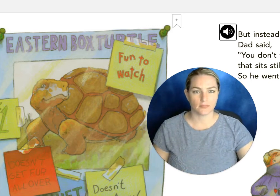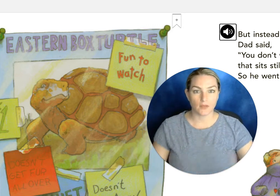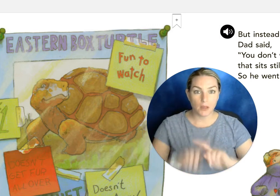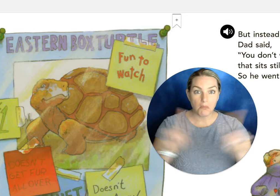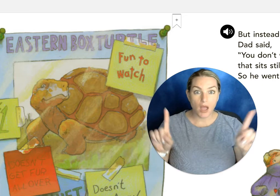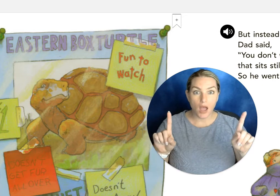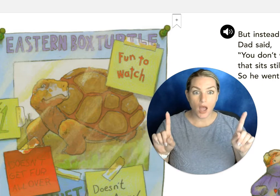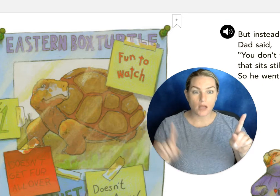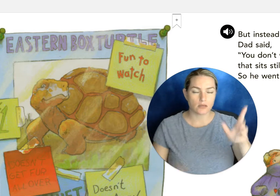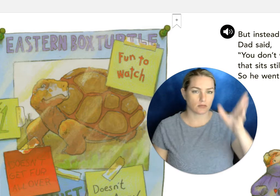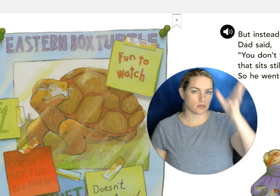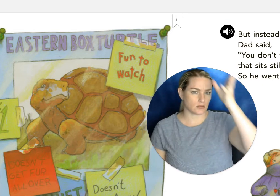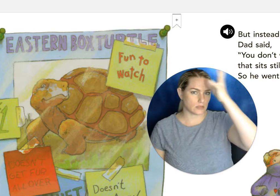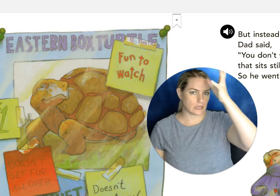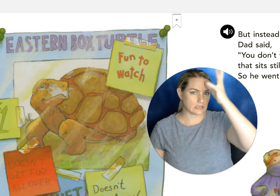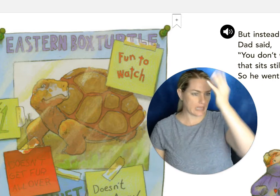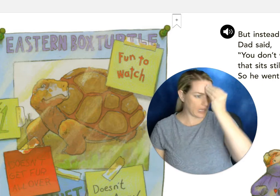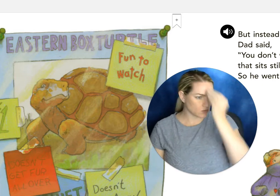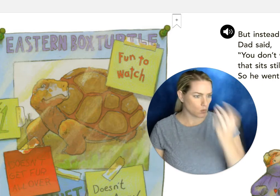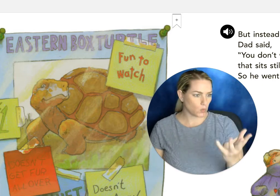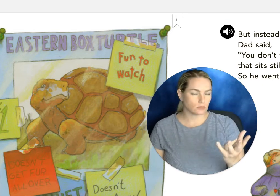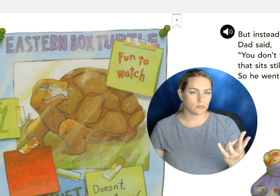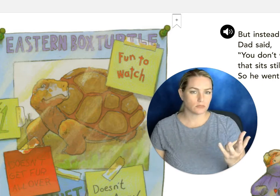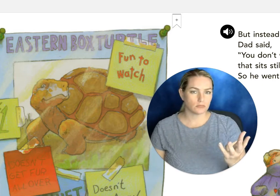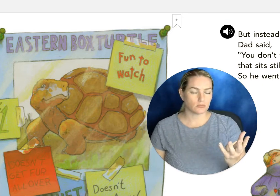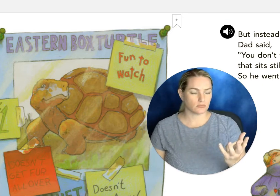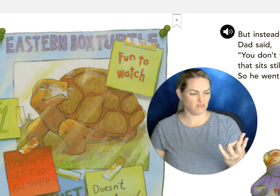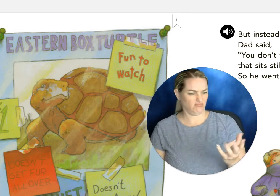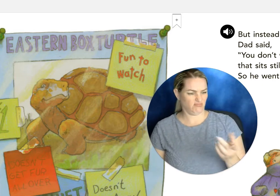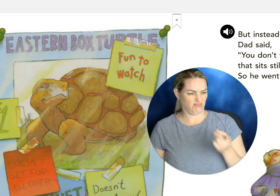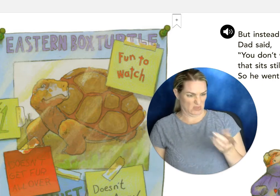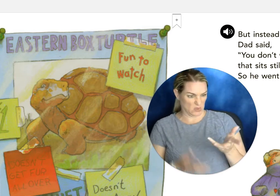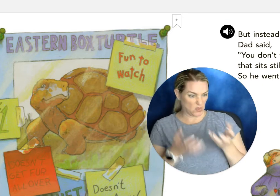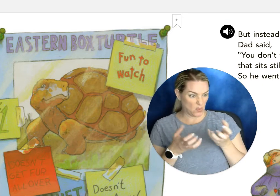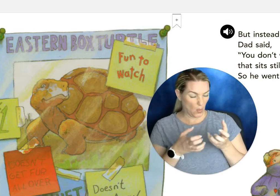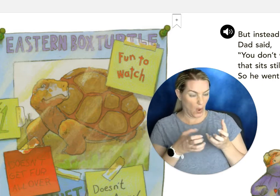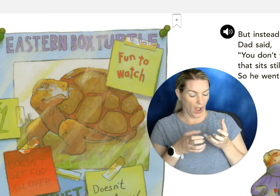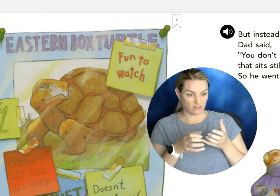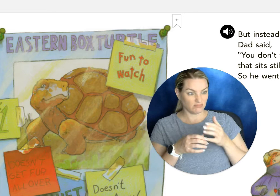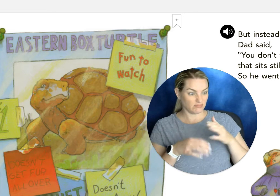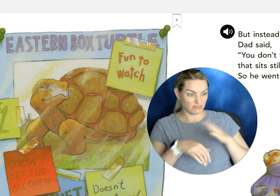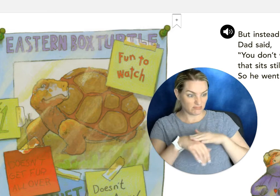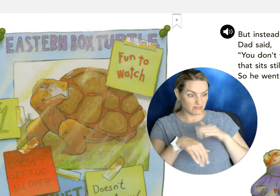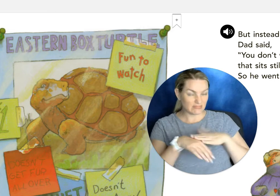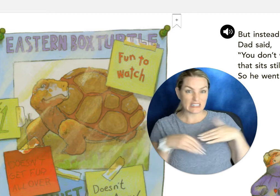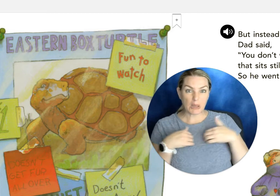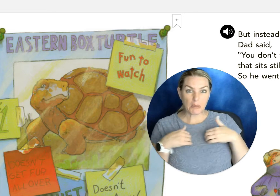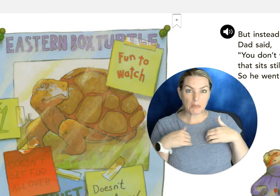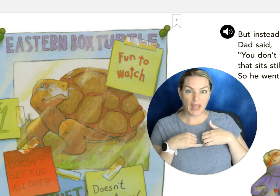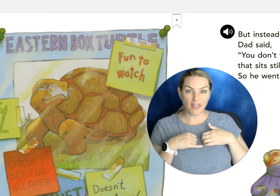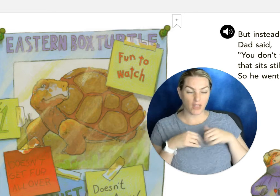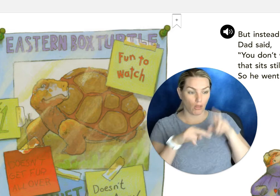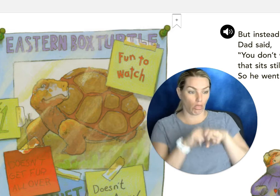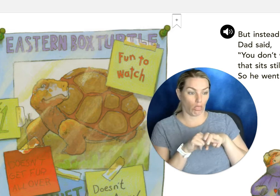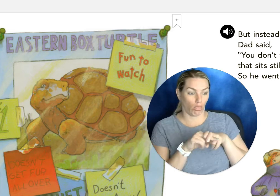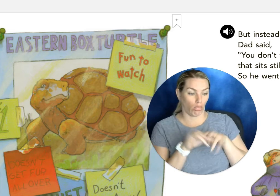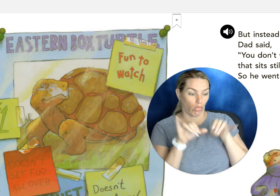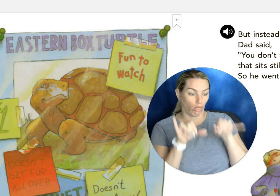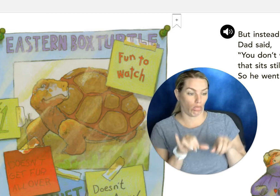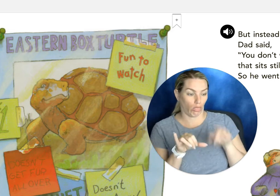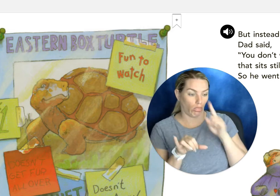But instead, Dad said, "You don't want a pet that sits like a log." So he went out and